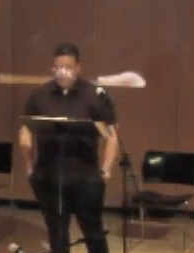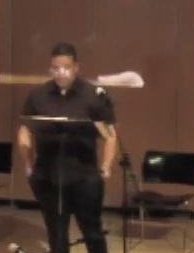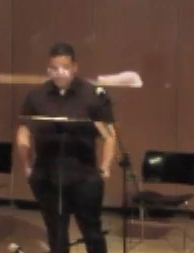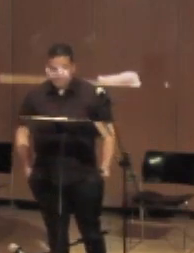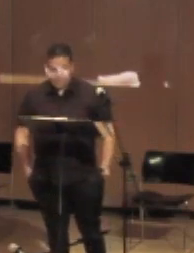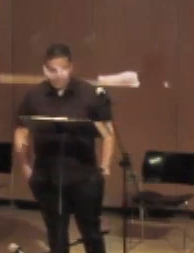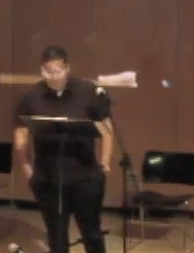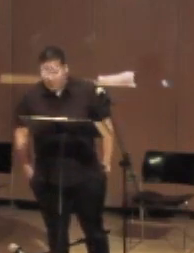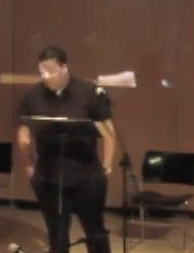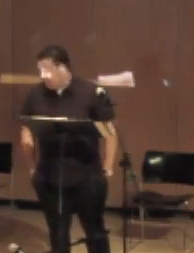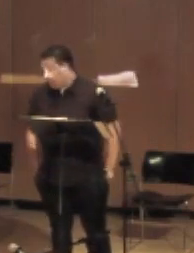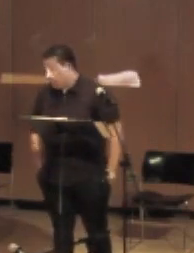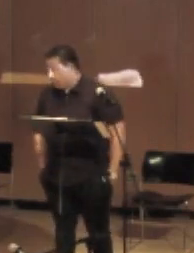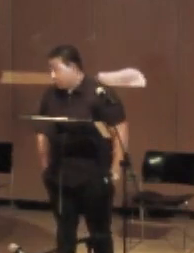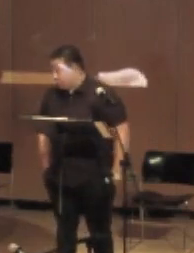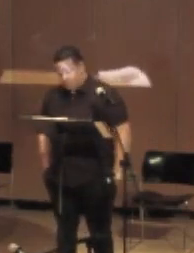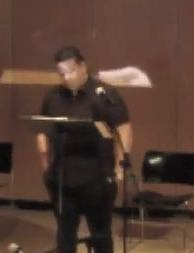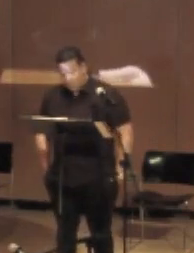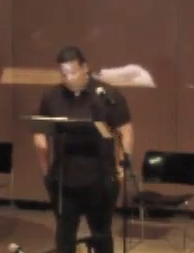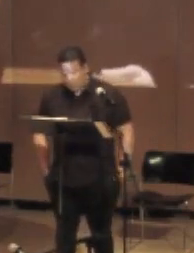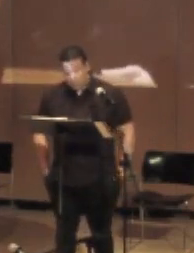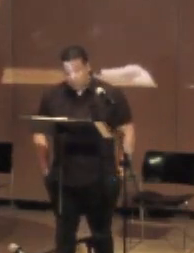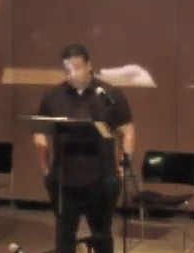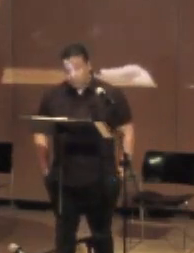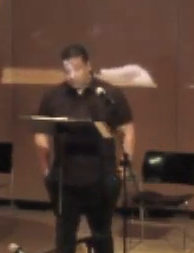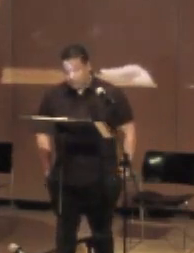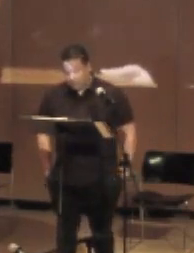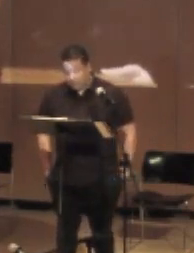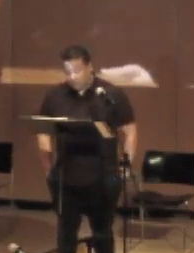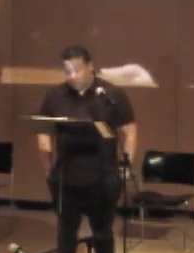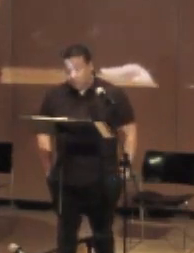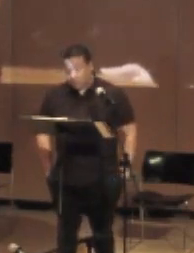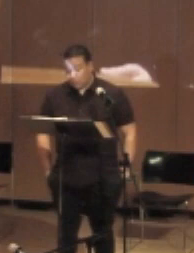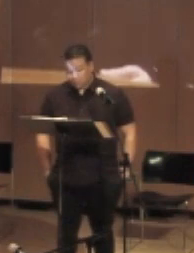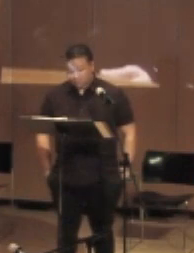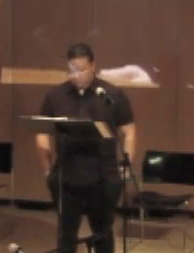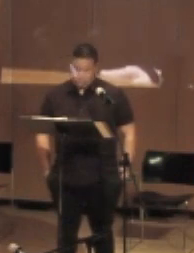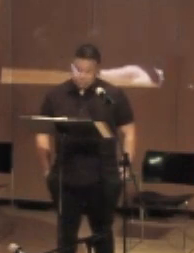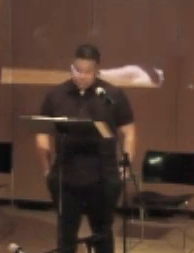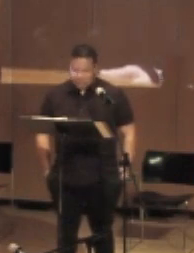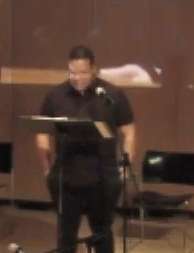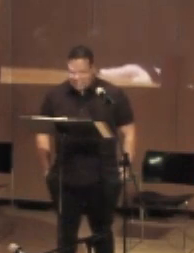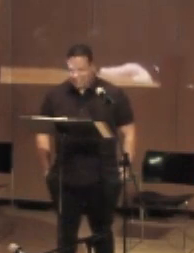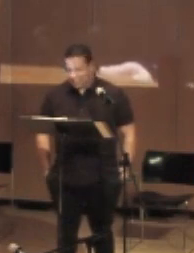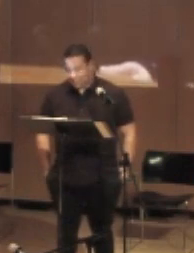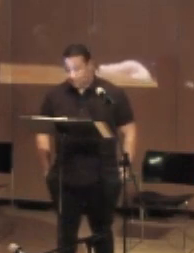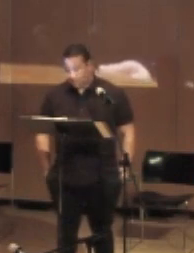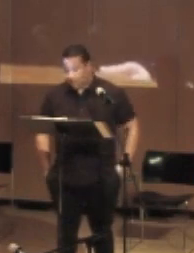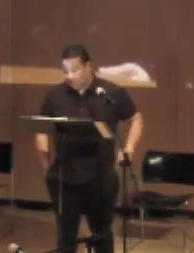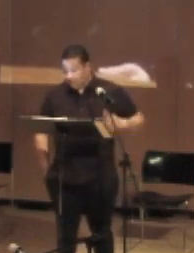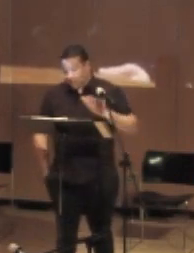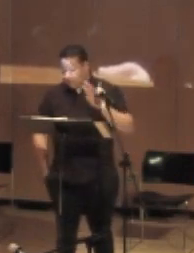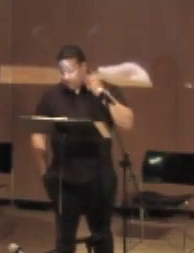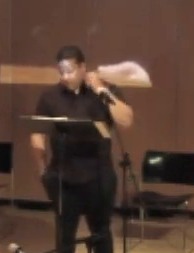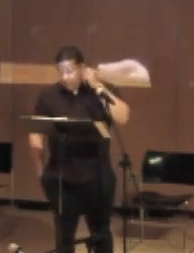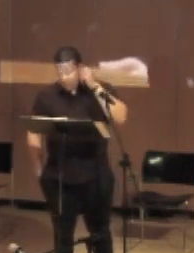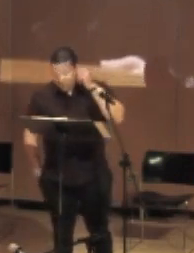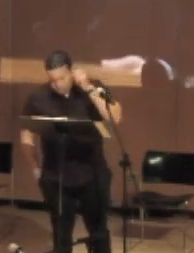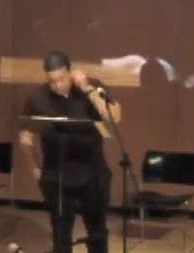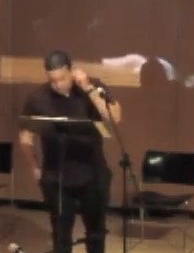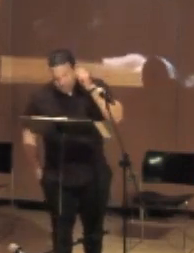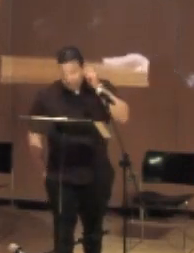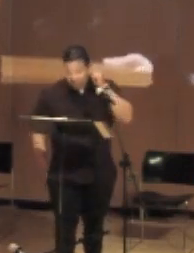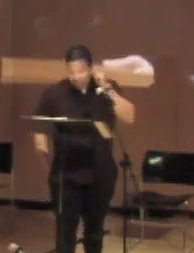know but she's got a lot to do work and everything somewhat and if they don't get